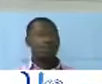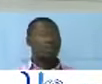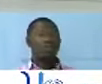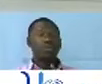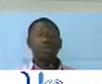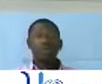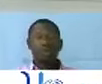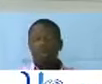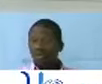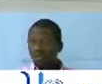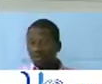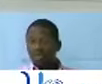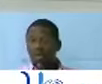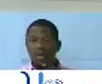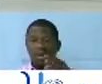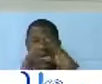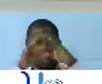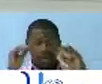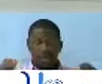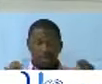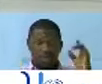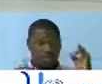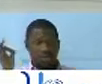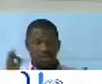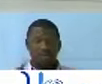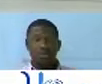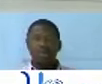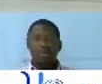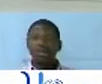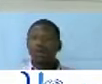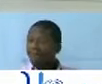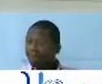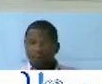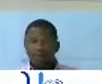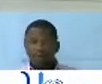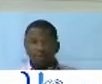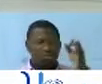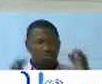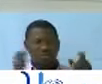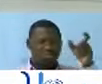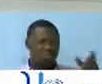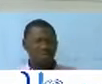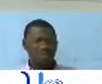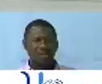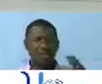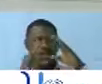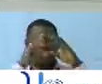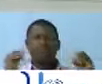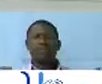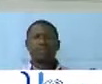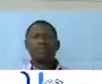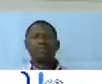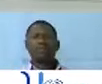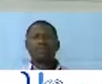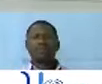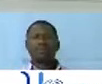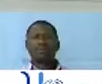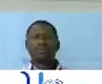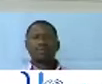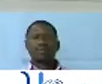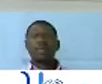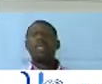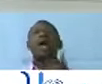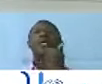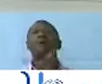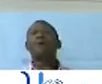rek nek moy ñu duga ci courthouse rek. They burst into a judge's office. I can't remember which judge it was. Ci atekat ba lañ dugu ci coffee shop. Asked